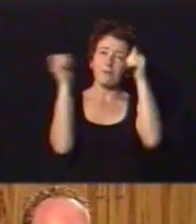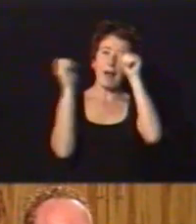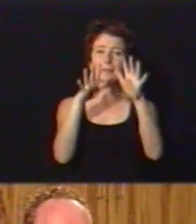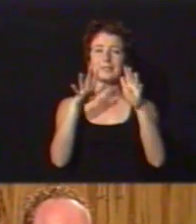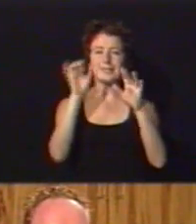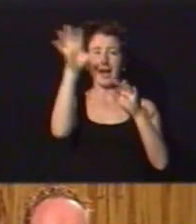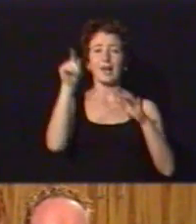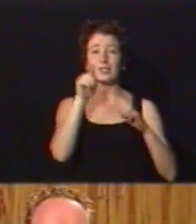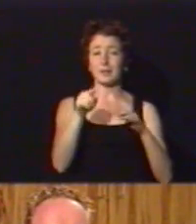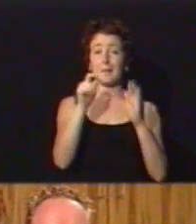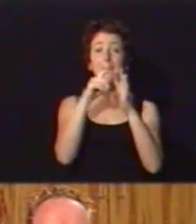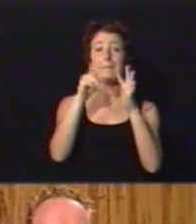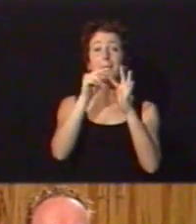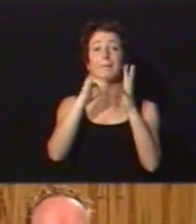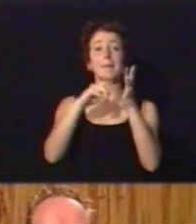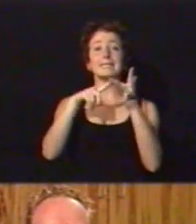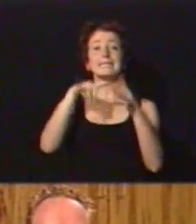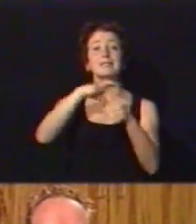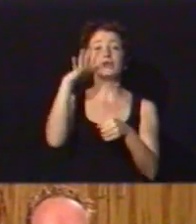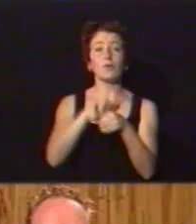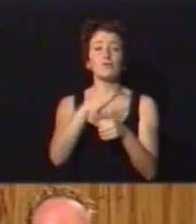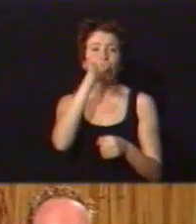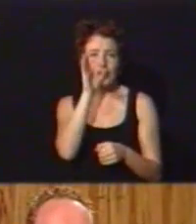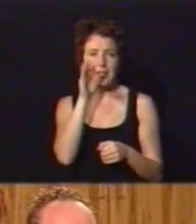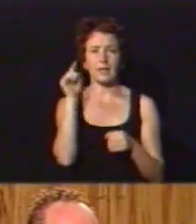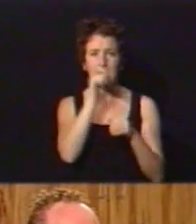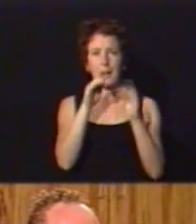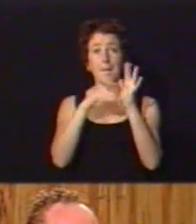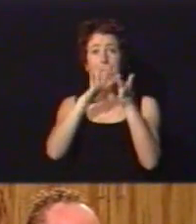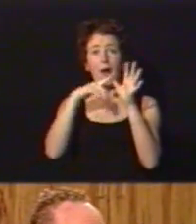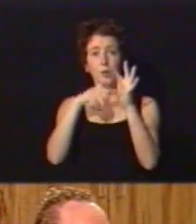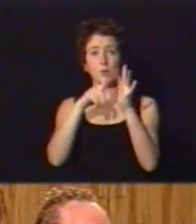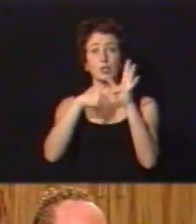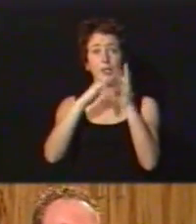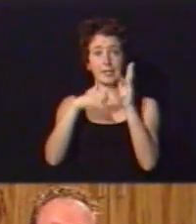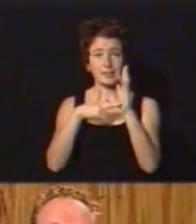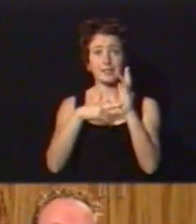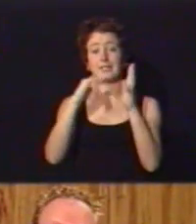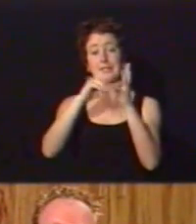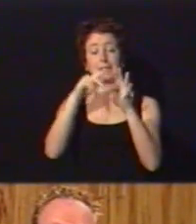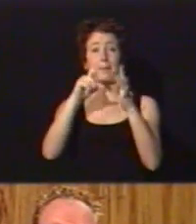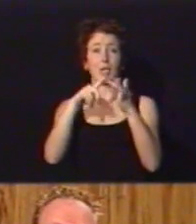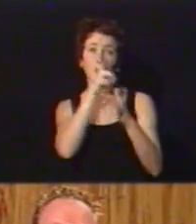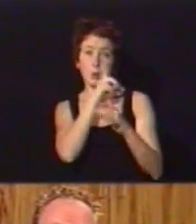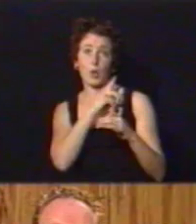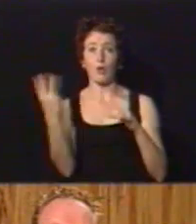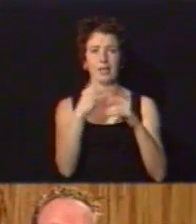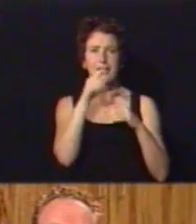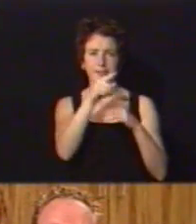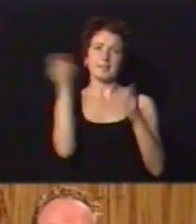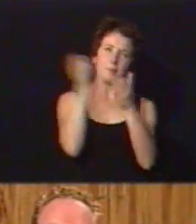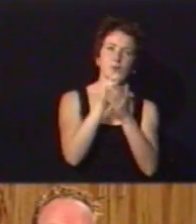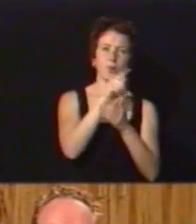be the biggest deal Pepsi have ever done, beating Michael Jackson, Spice Girls and Madonna. But she got caught in Sydney with a photo